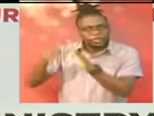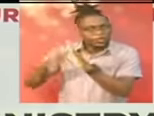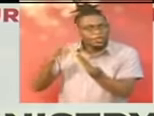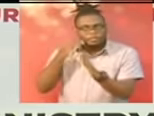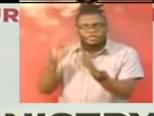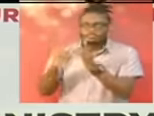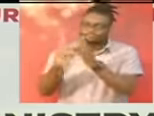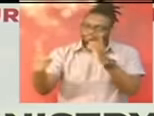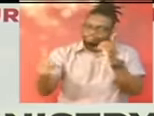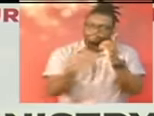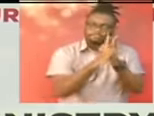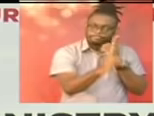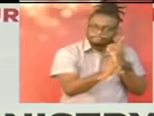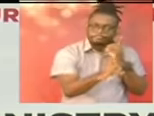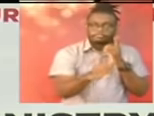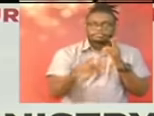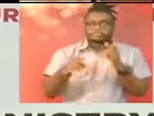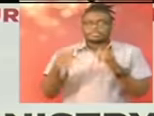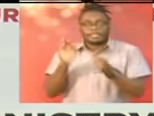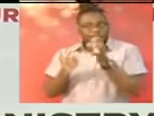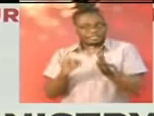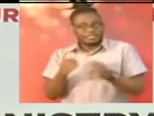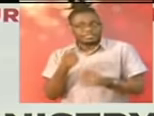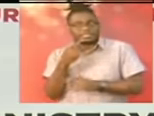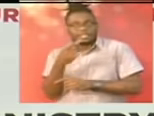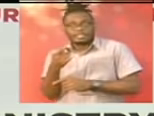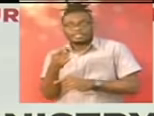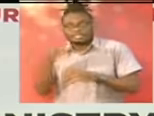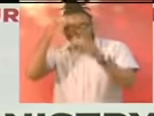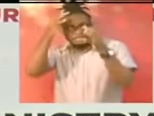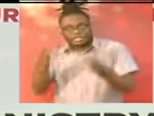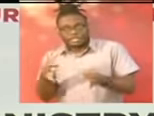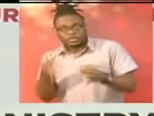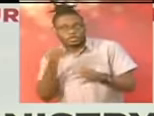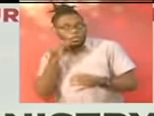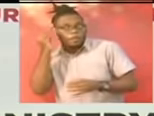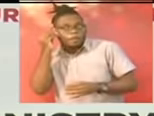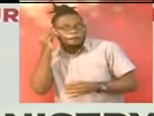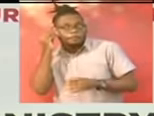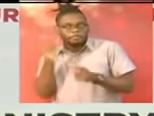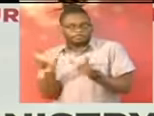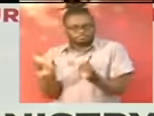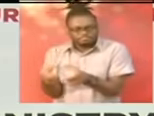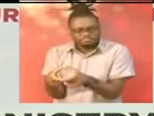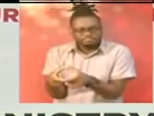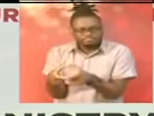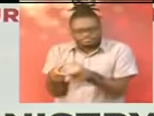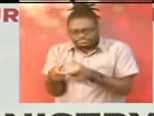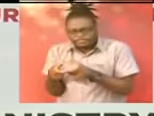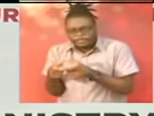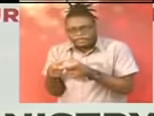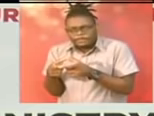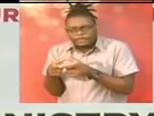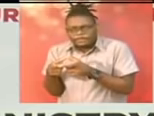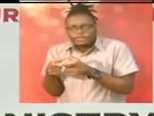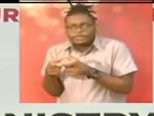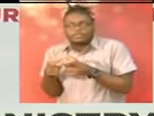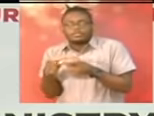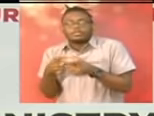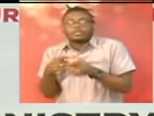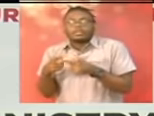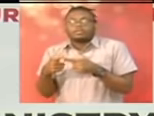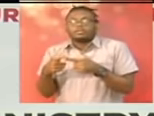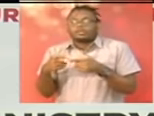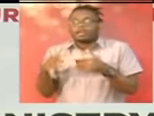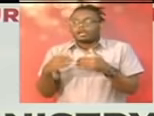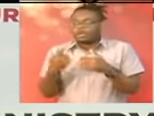hospitalization and has been asked to home isolate, the importance of isolating yourself from your family members is really very,